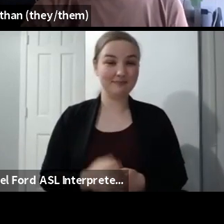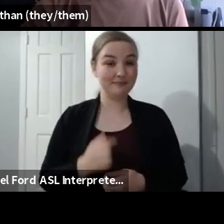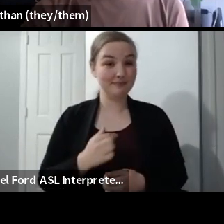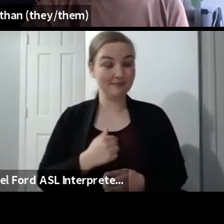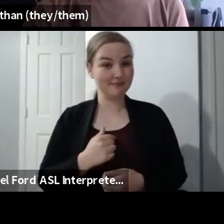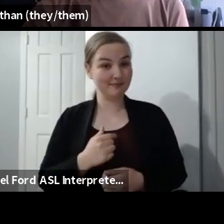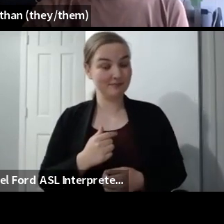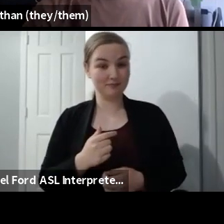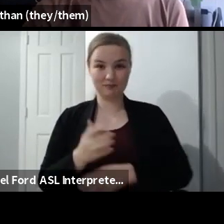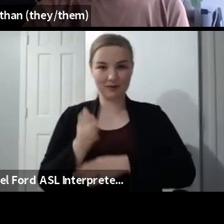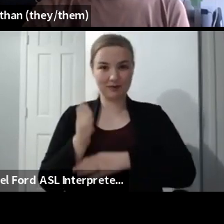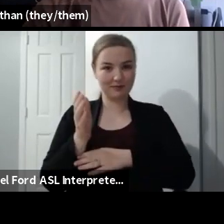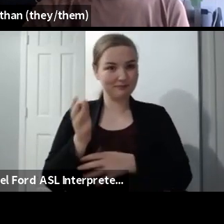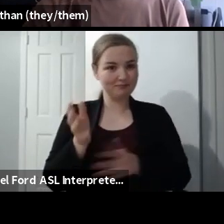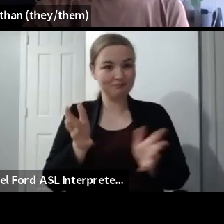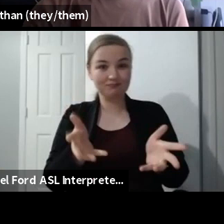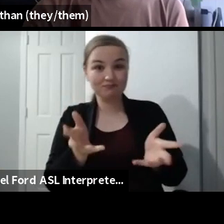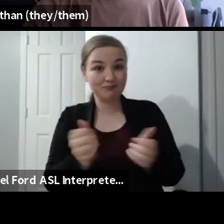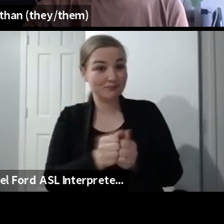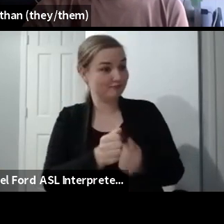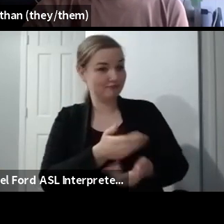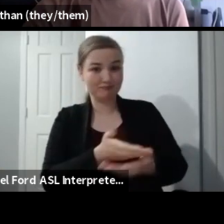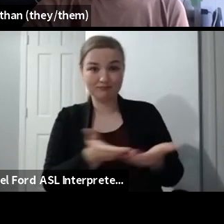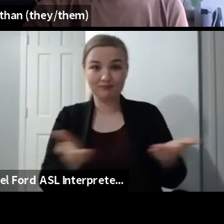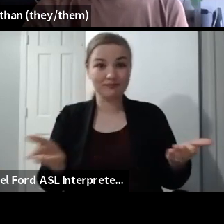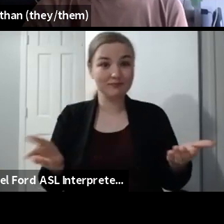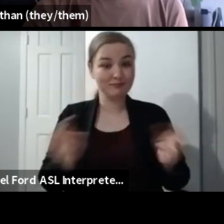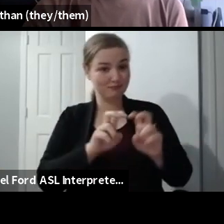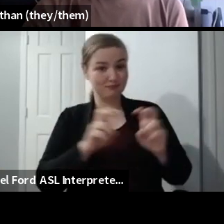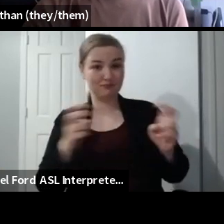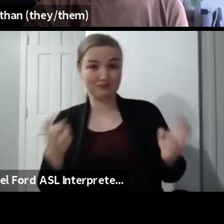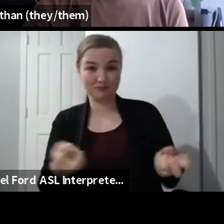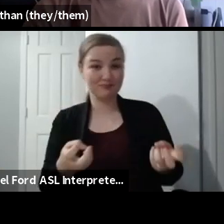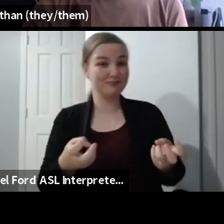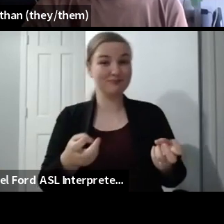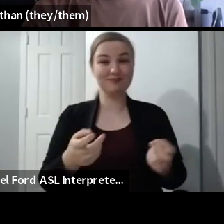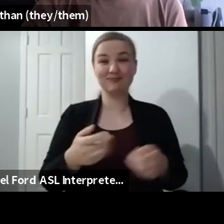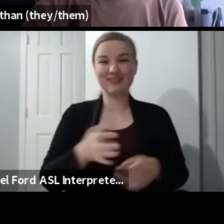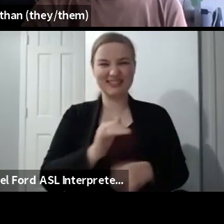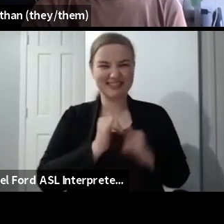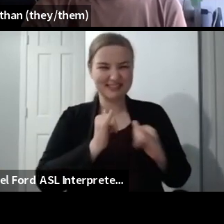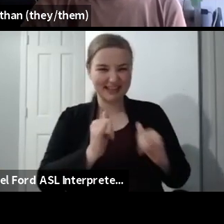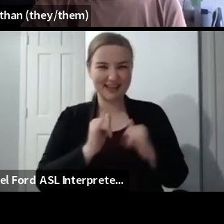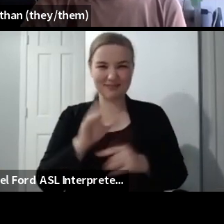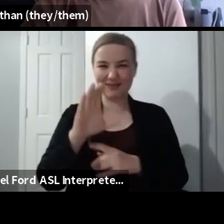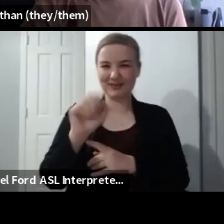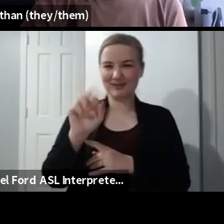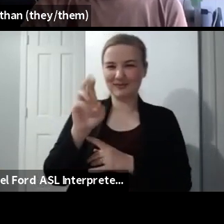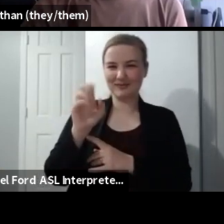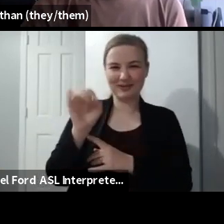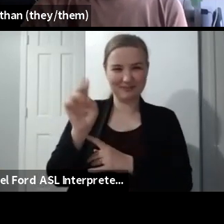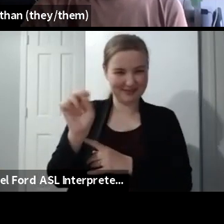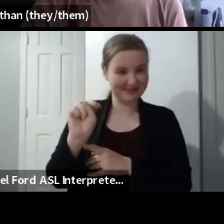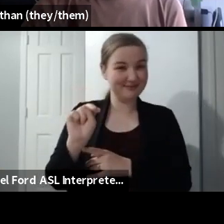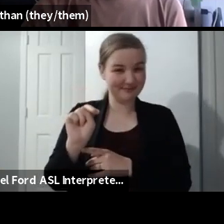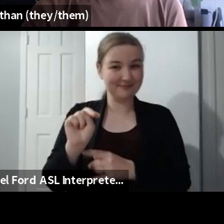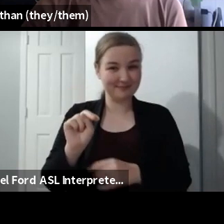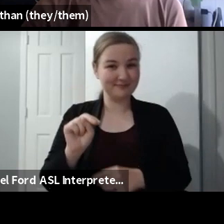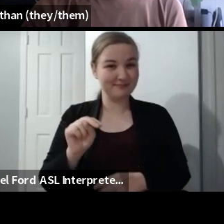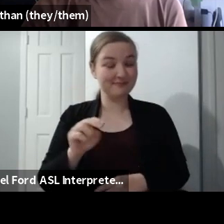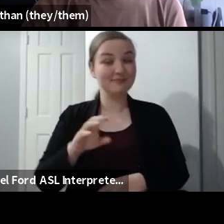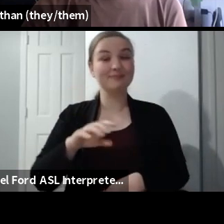to be presenting with this company of fellow Caribbean folk and to know about Zwoisy